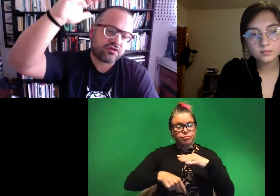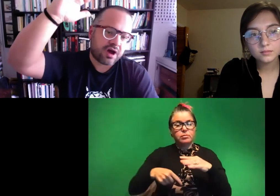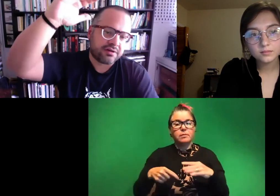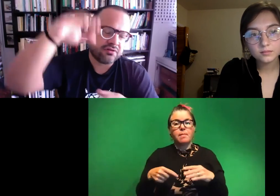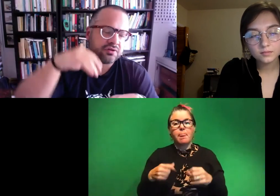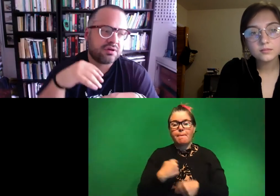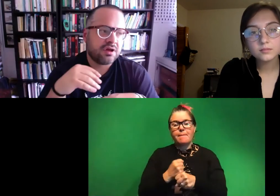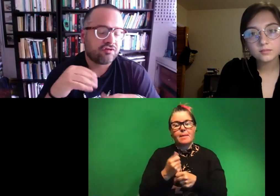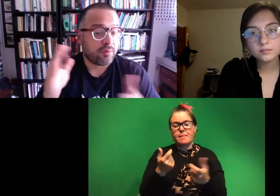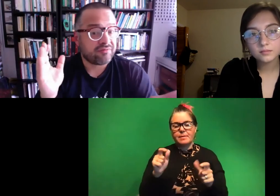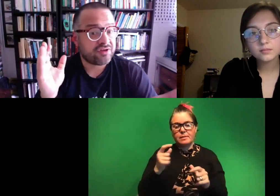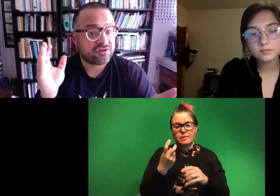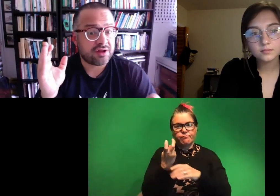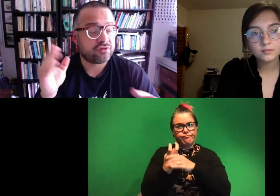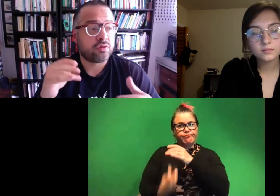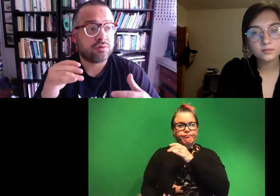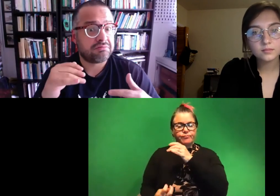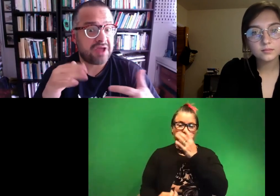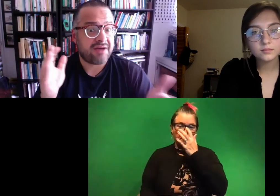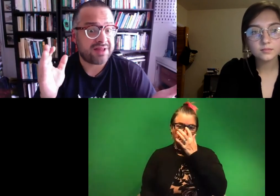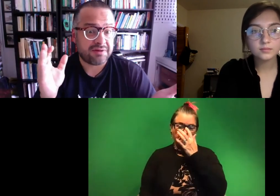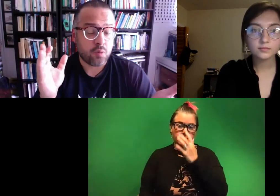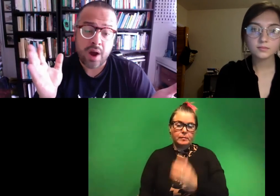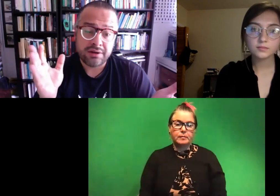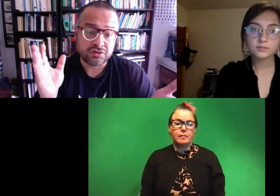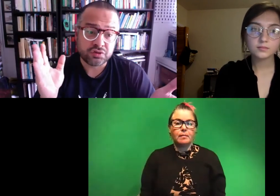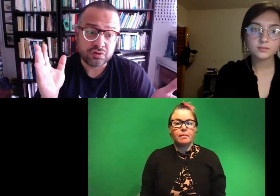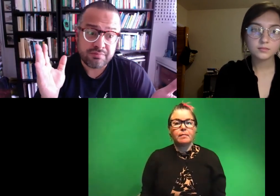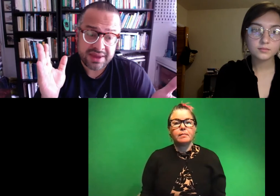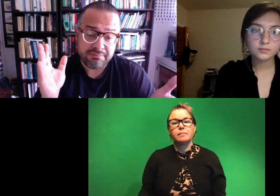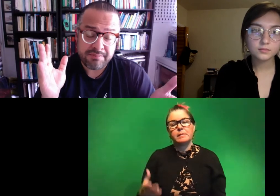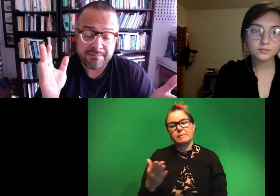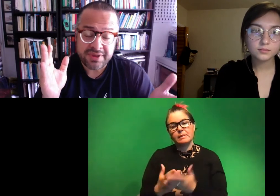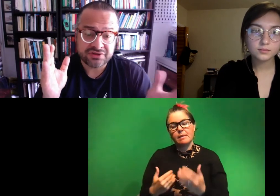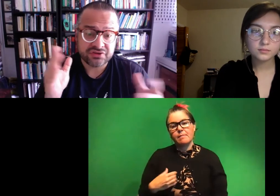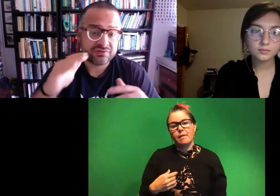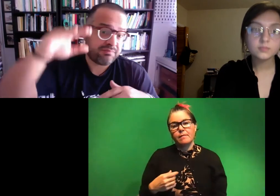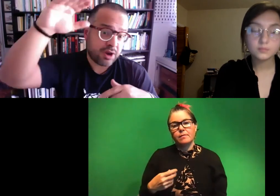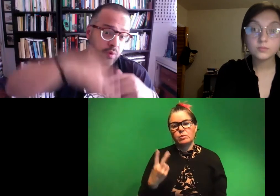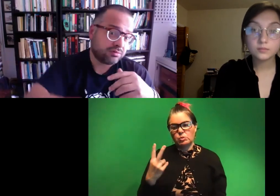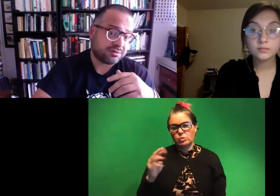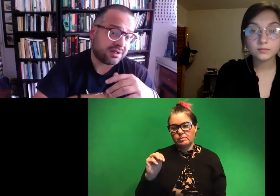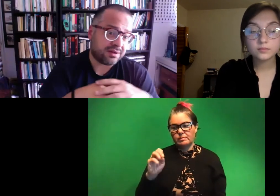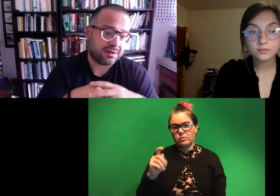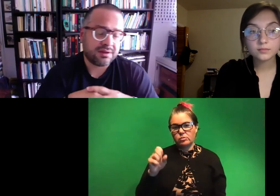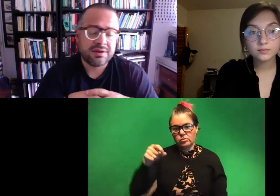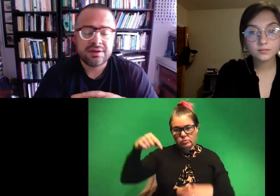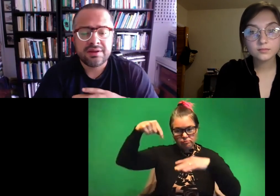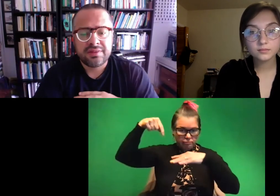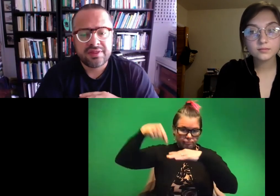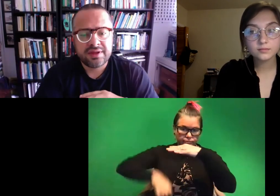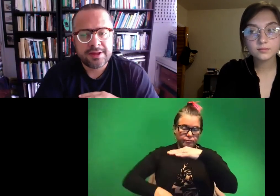huge tunnels. Some of these tunnels could have like 1 or 2 meters below